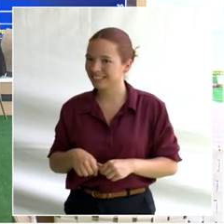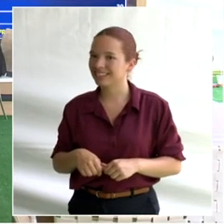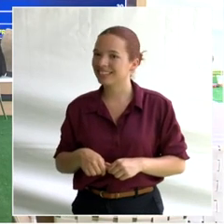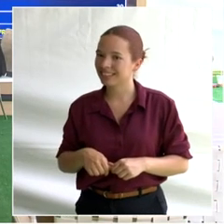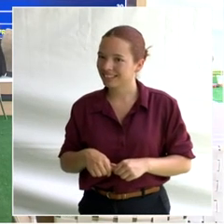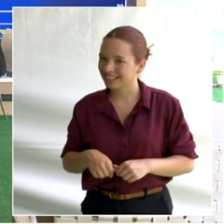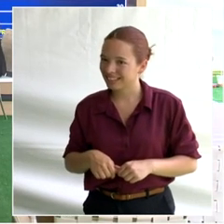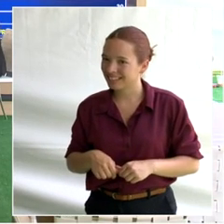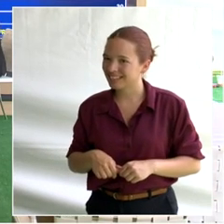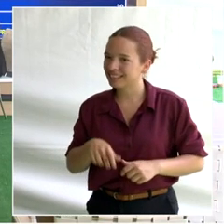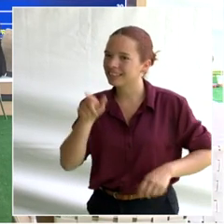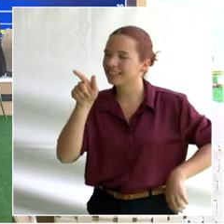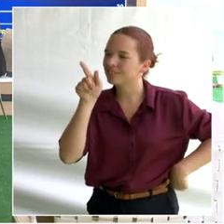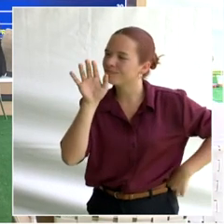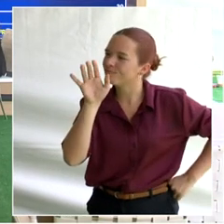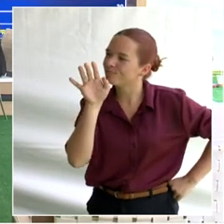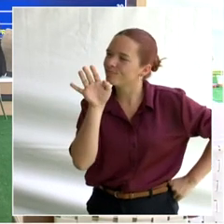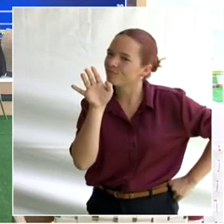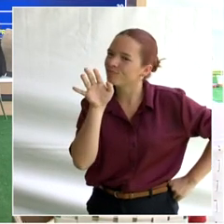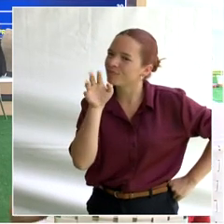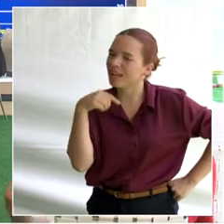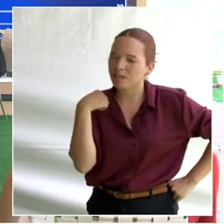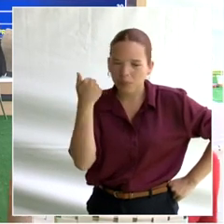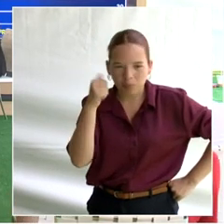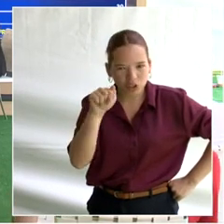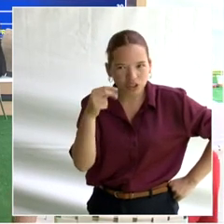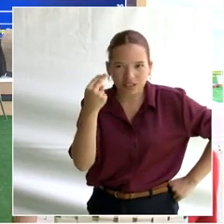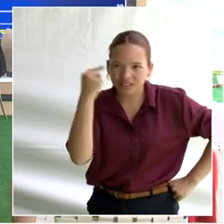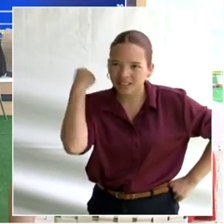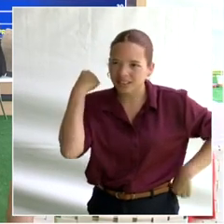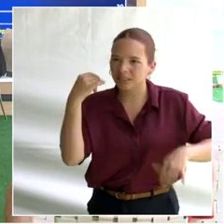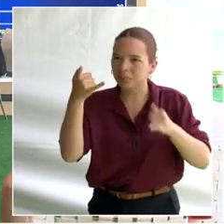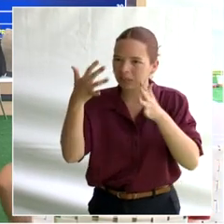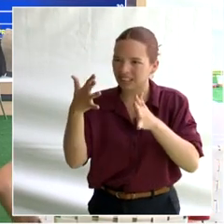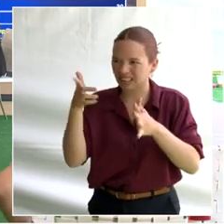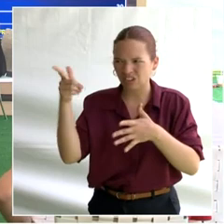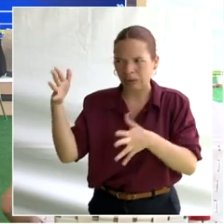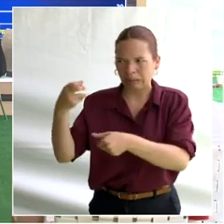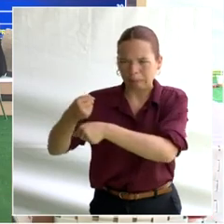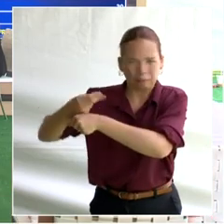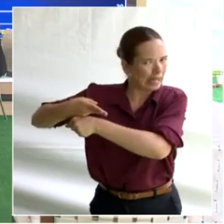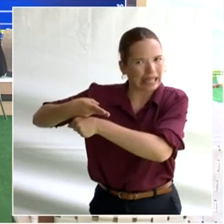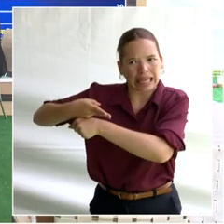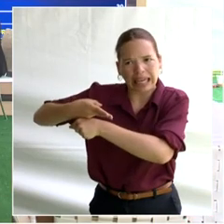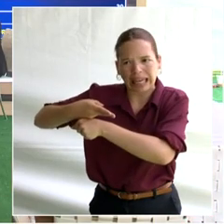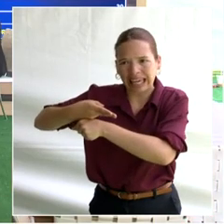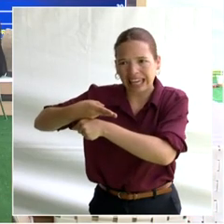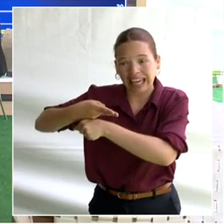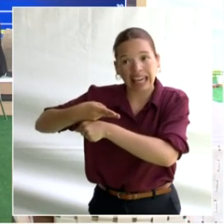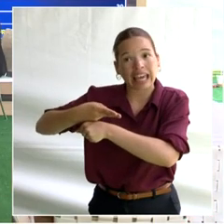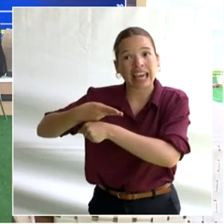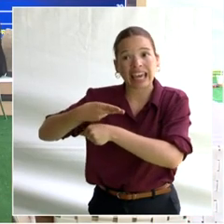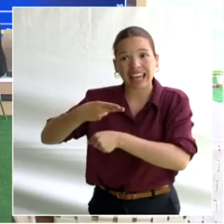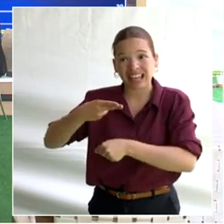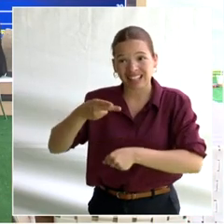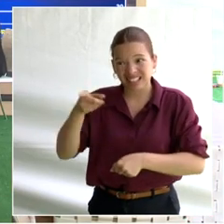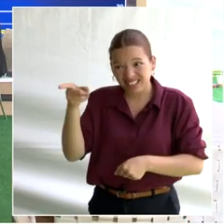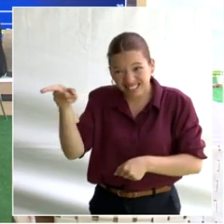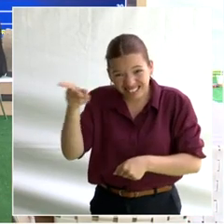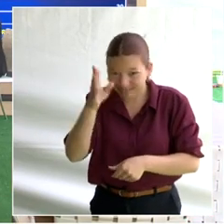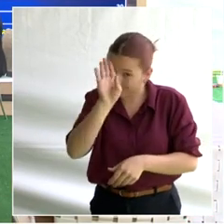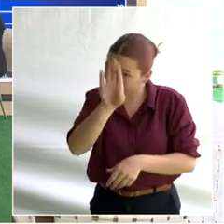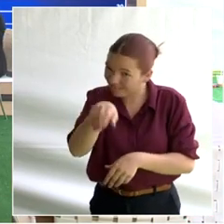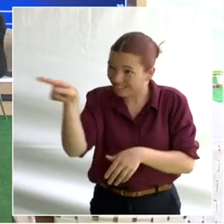5 minutes from here, actually beat her in the second round. Oh, huge day for Haley. But for Haley and people in D.C., I think Haley actually was a WTF